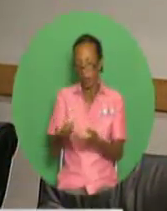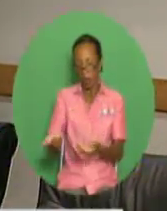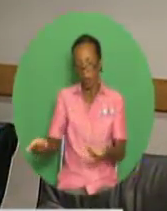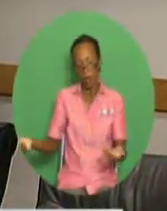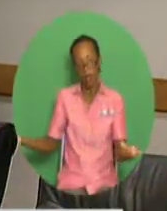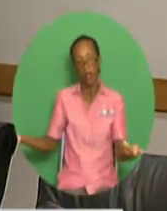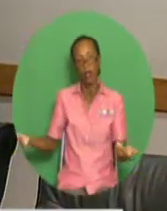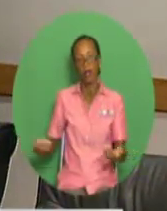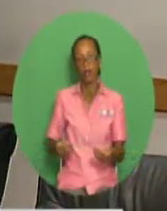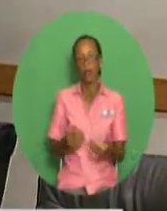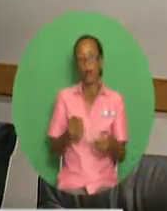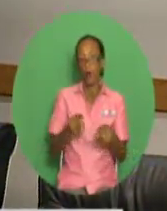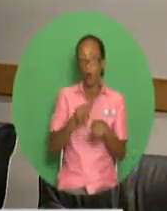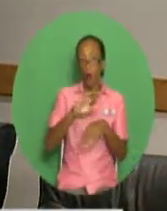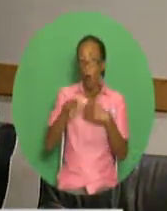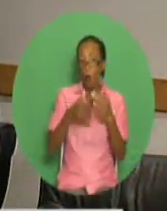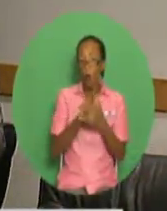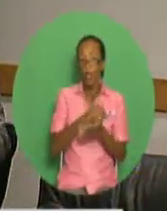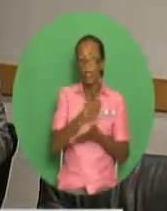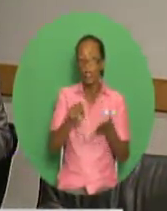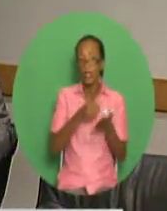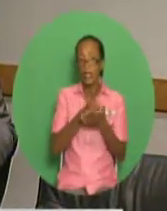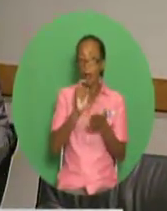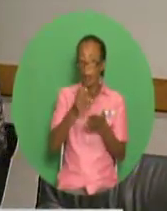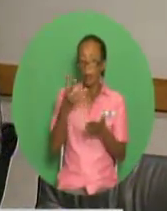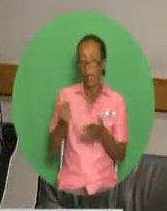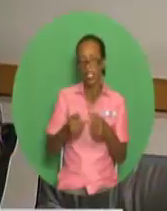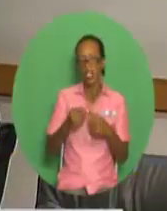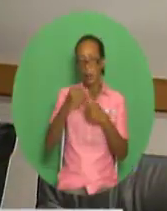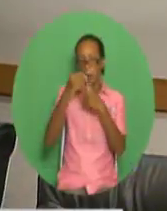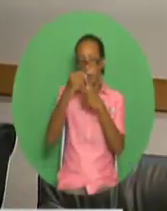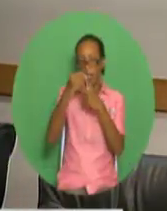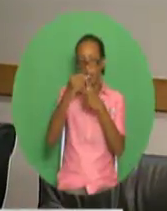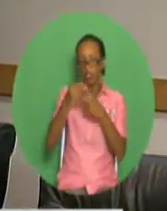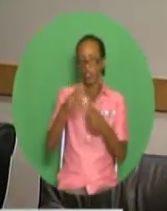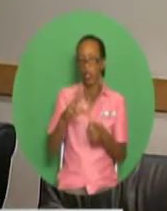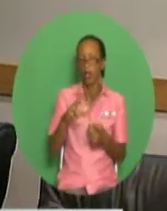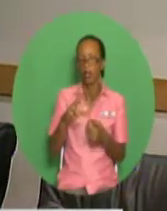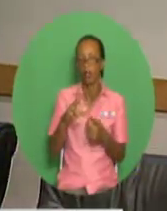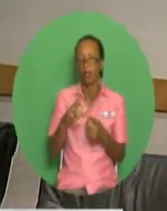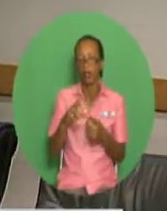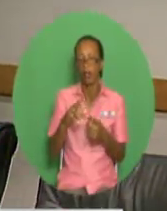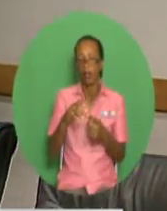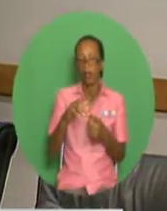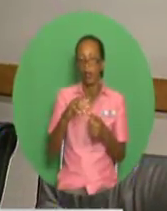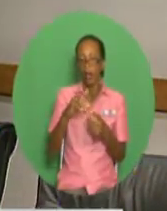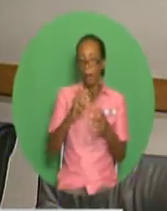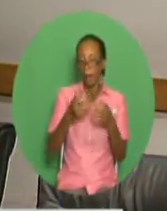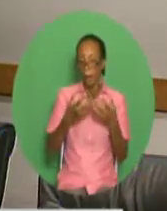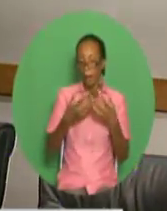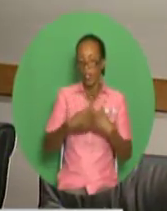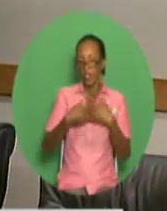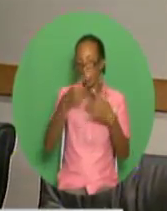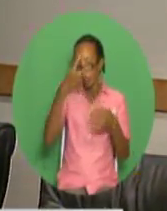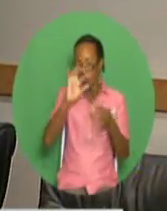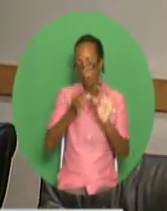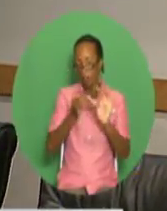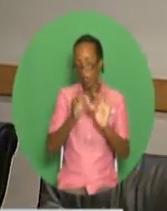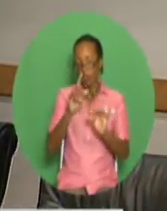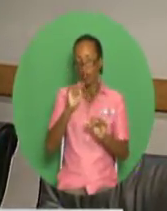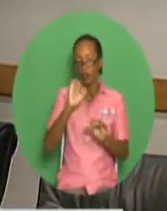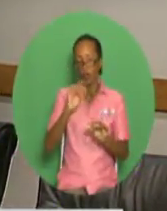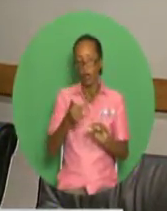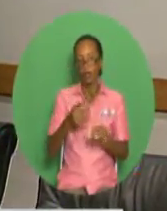turf, but for all the stadium tracks, because we focus on maintaining what we have, Madam Speaker. We also did work at the Southern Regional